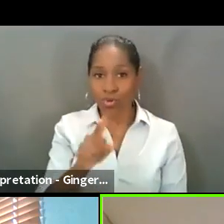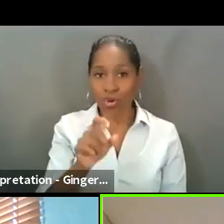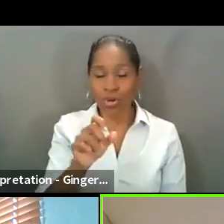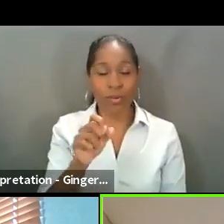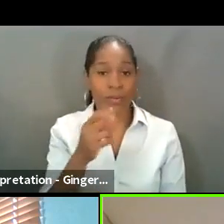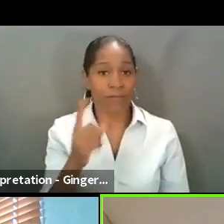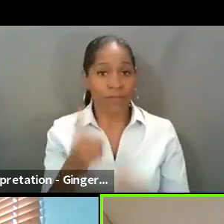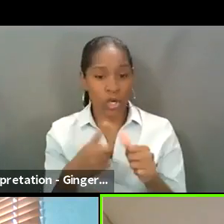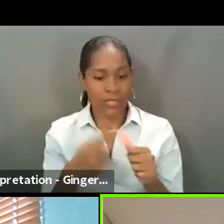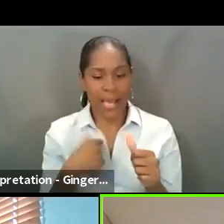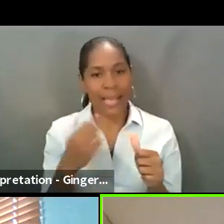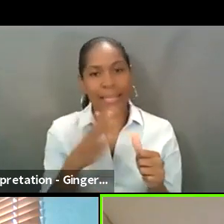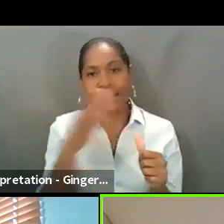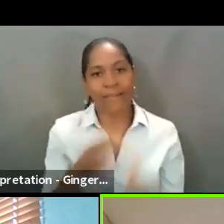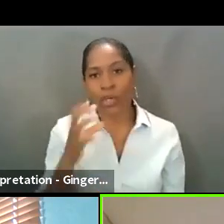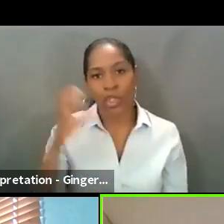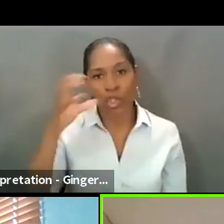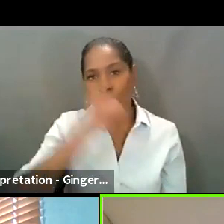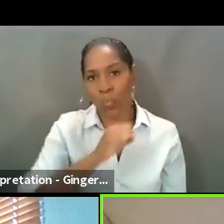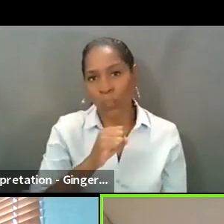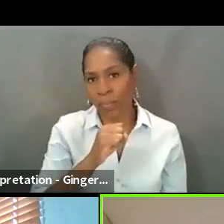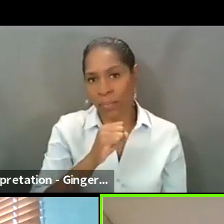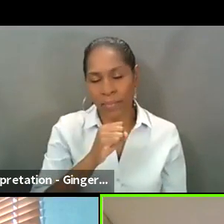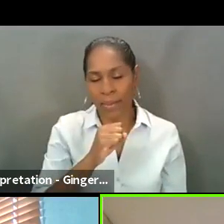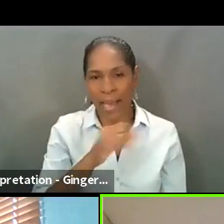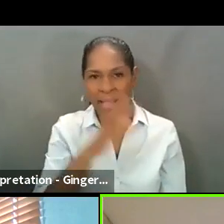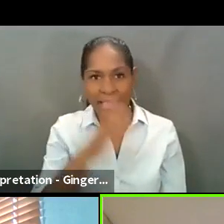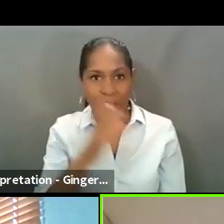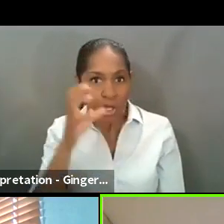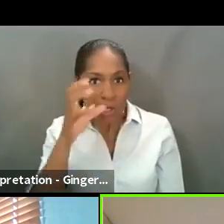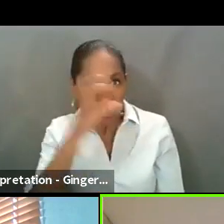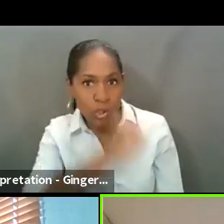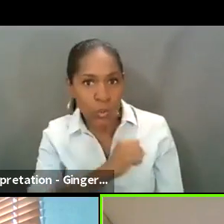assumptions. I can't assume that somebody